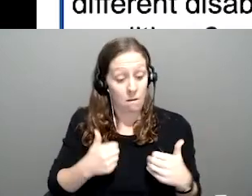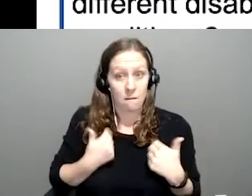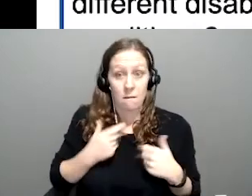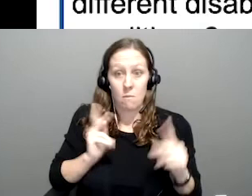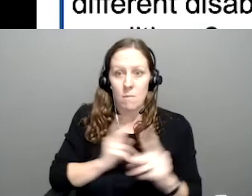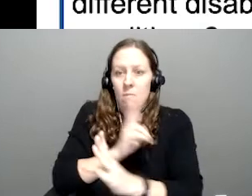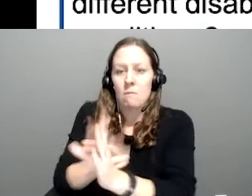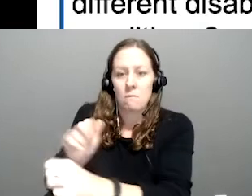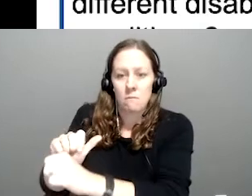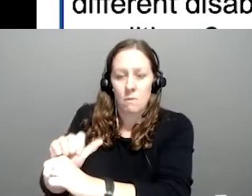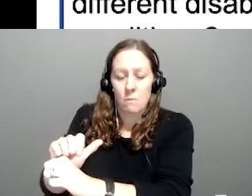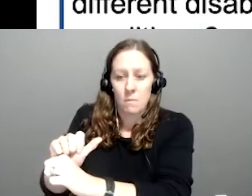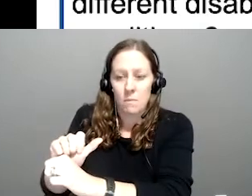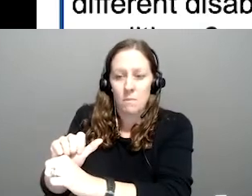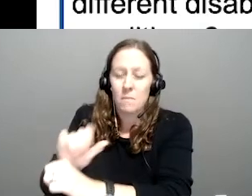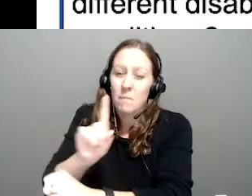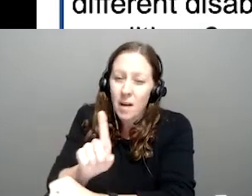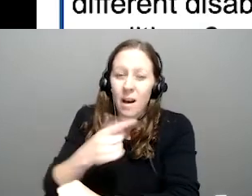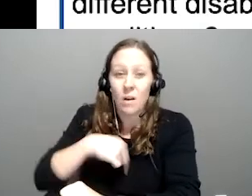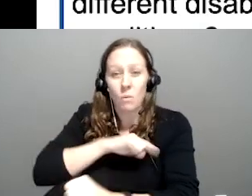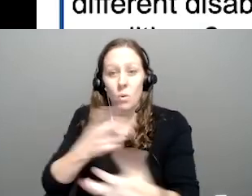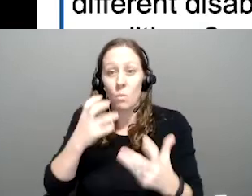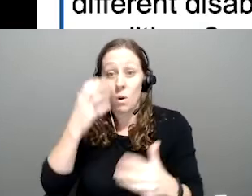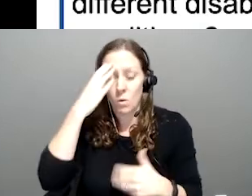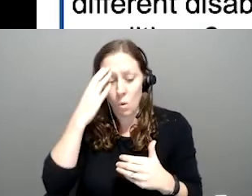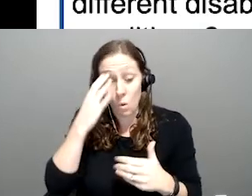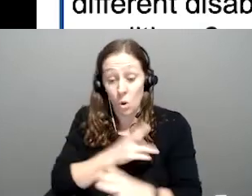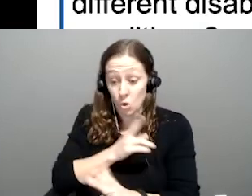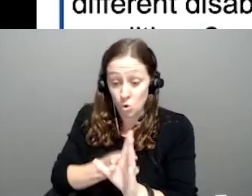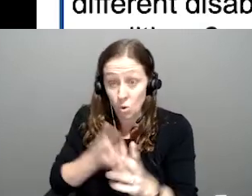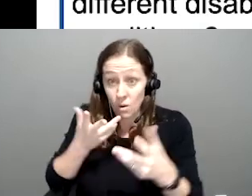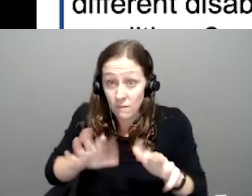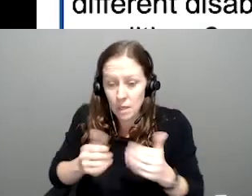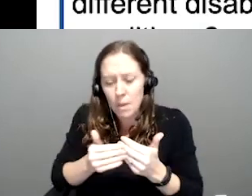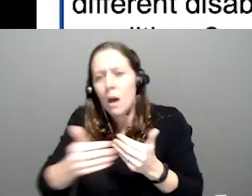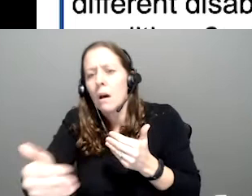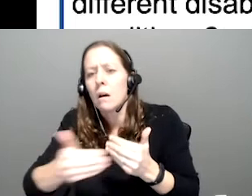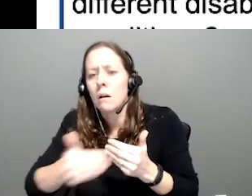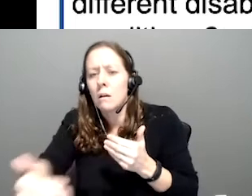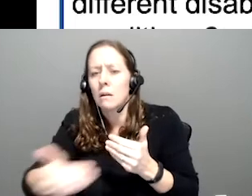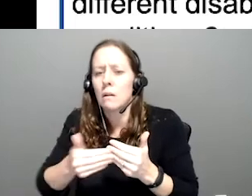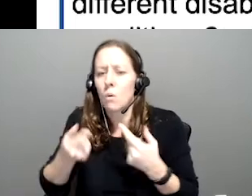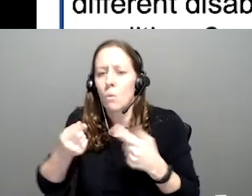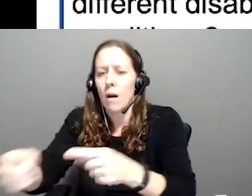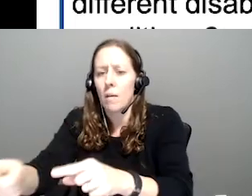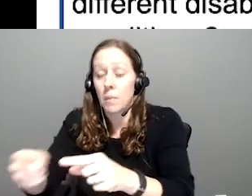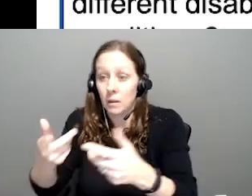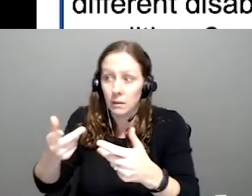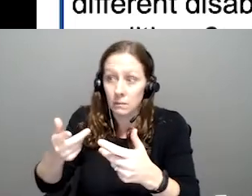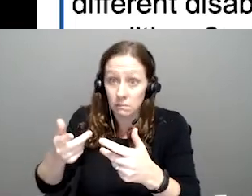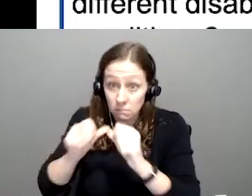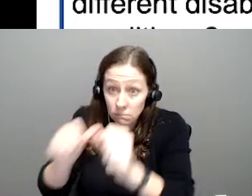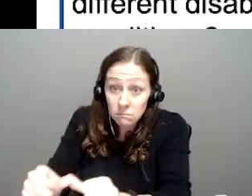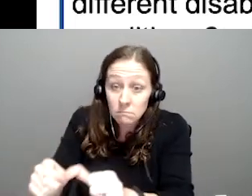whereas what are the experiences following that period in terms of moving up within their places of employment. We also don't know about